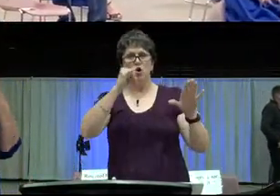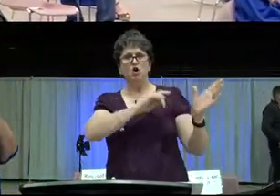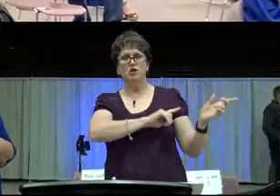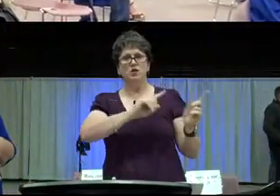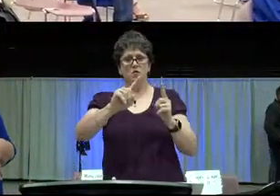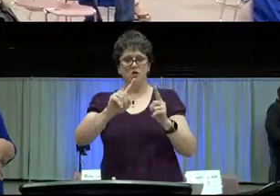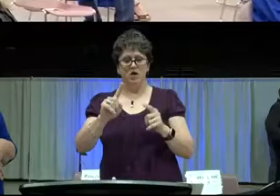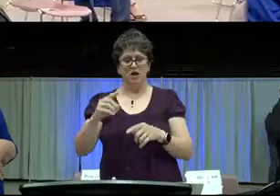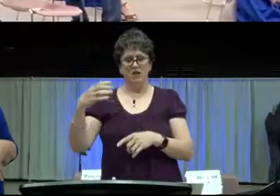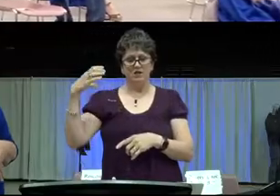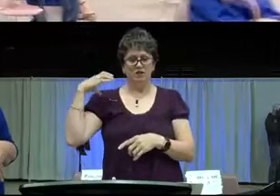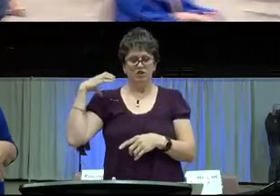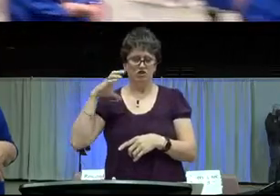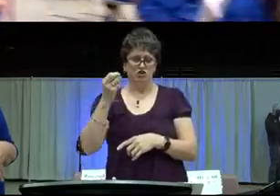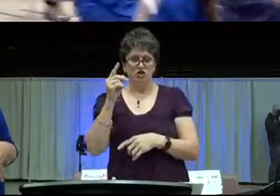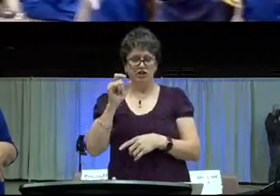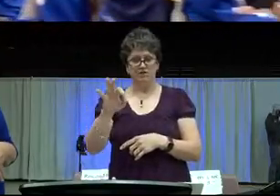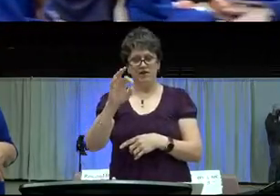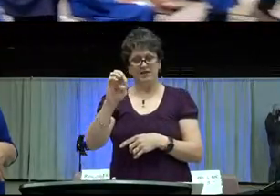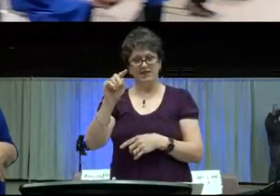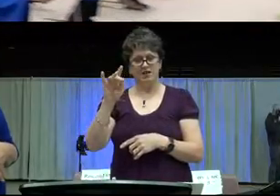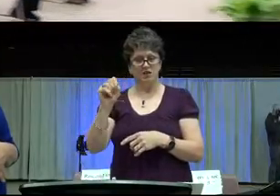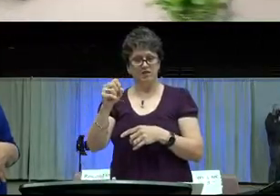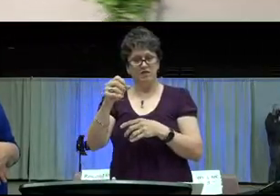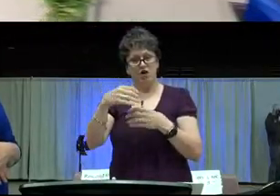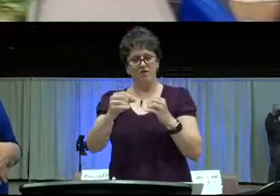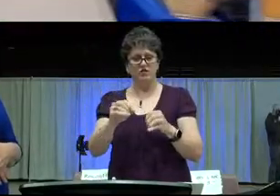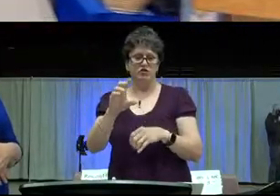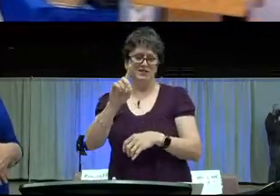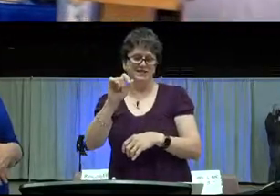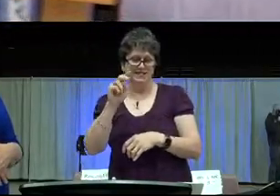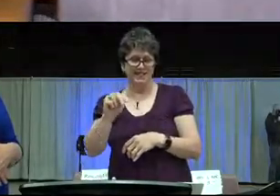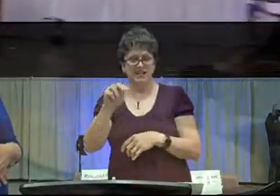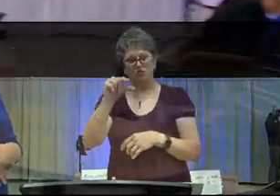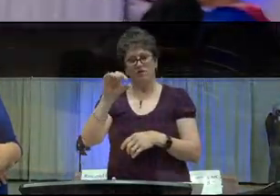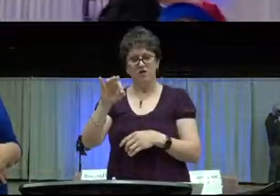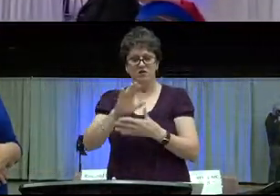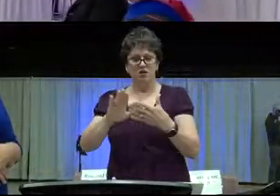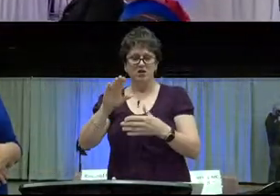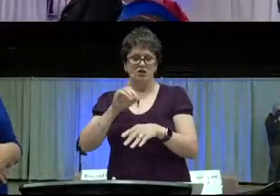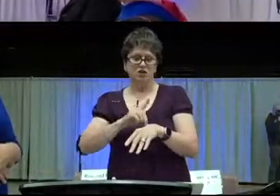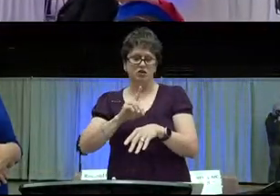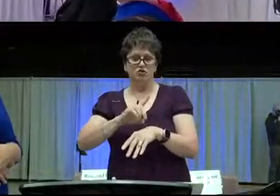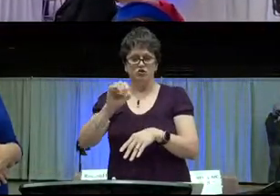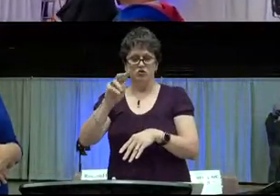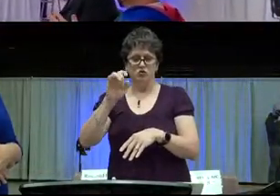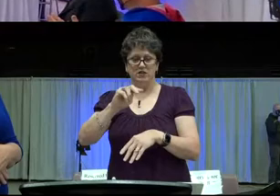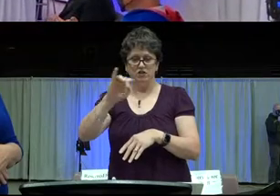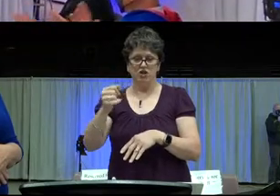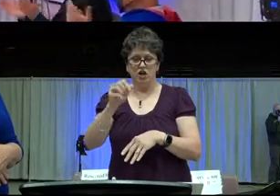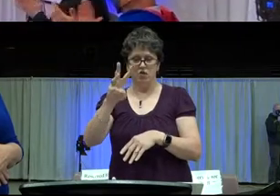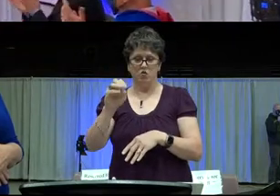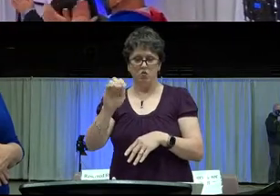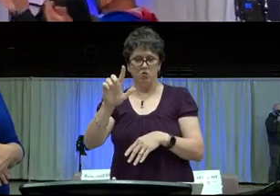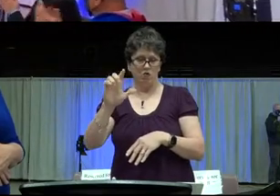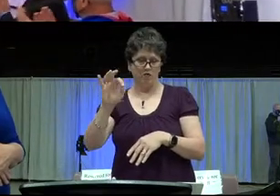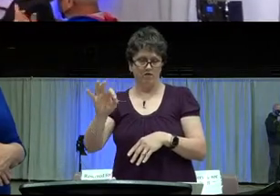podium the Chief Executive Officer and Dean of Great Falls College MSU, Dr. Susan J. Wolf.